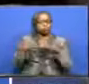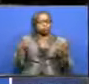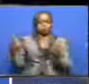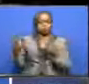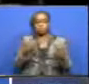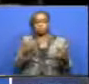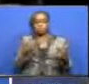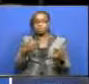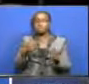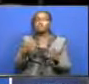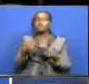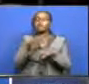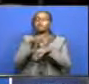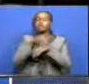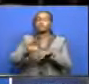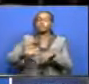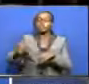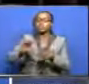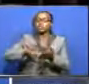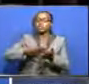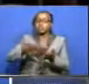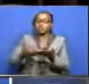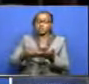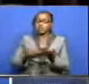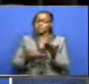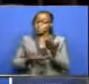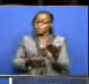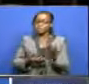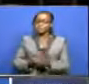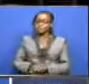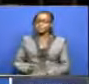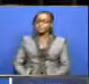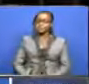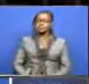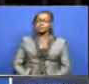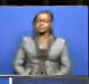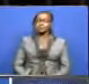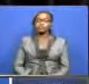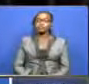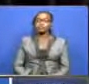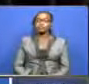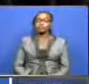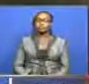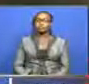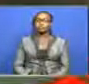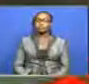alleged loss of county funds. Achola Simon reporting for Channel One News from Migori County.